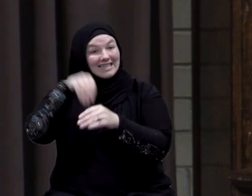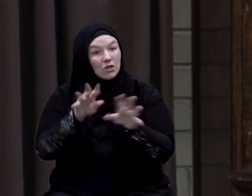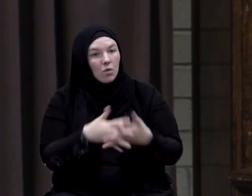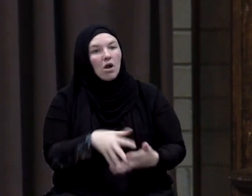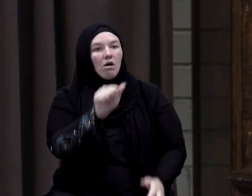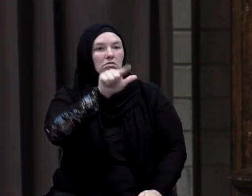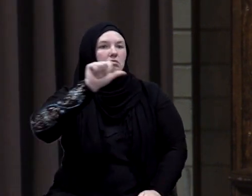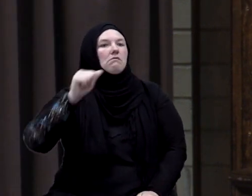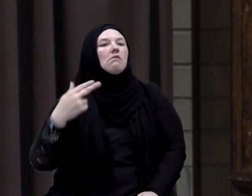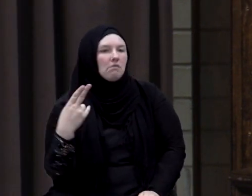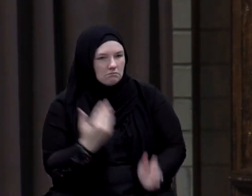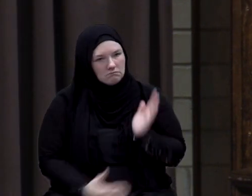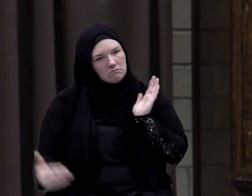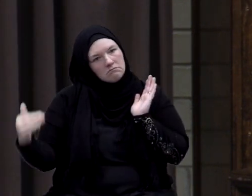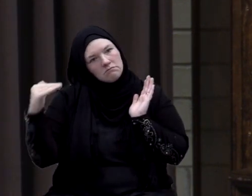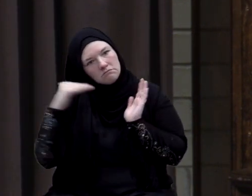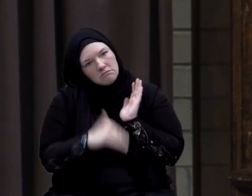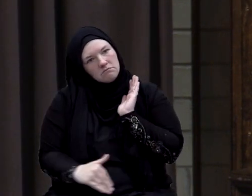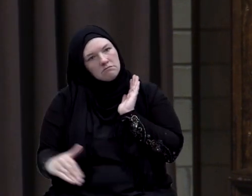Allah.